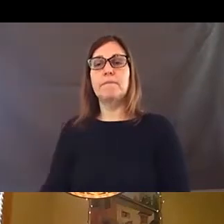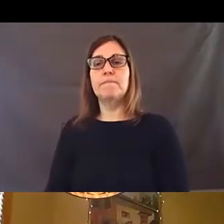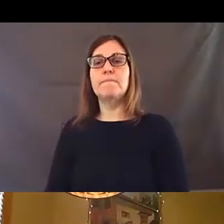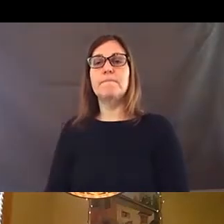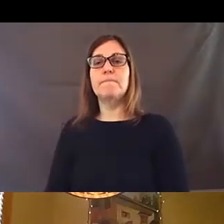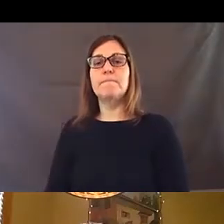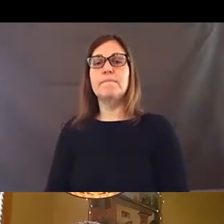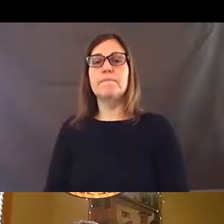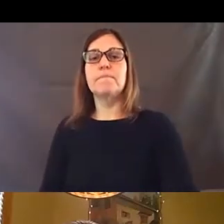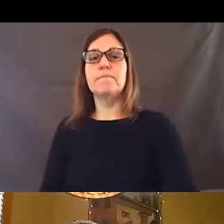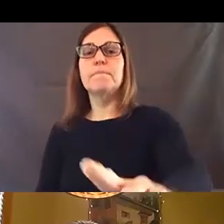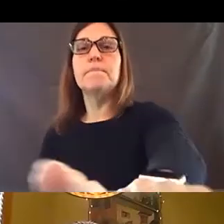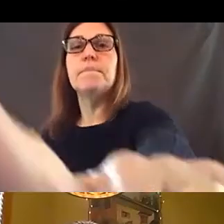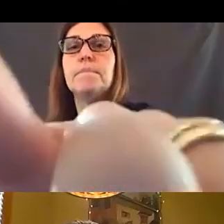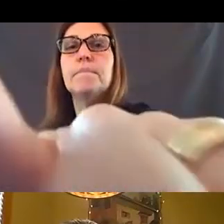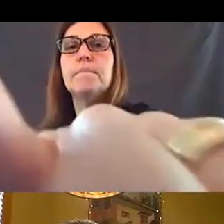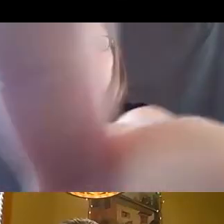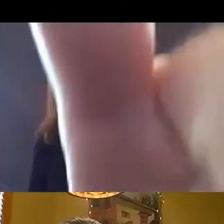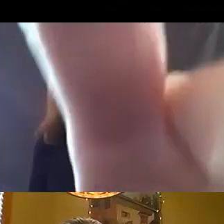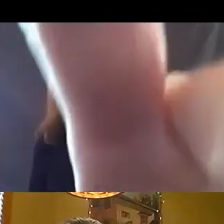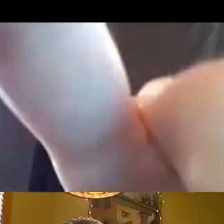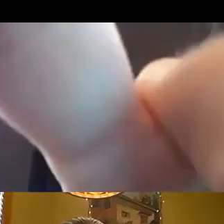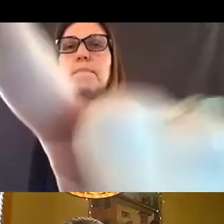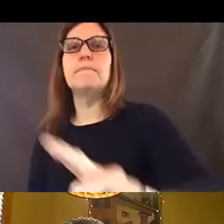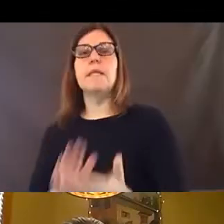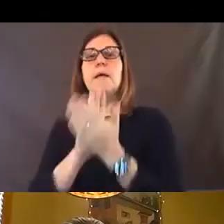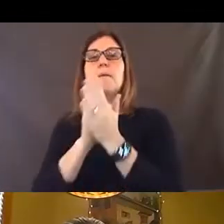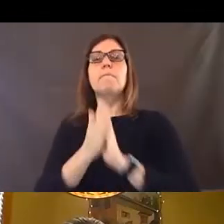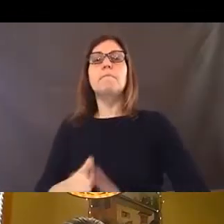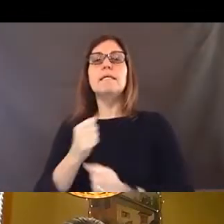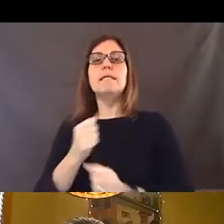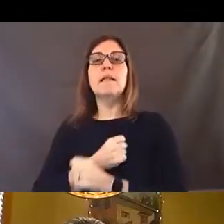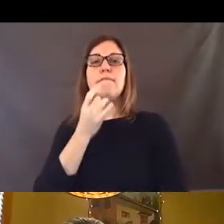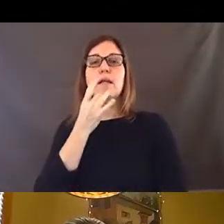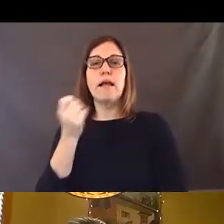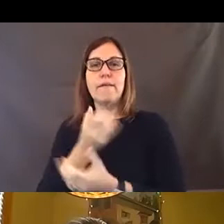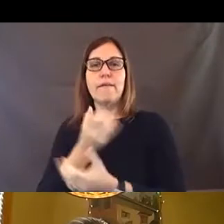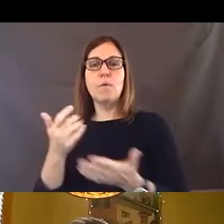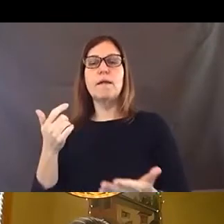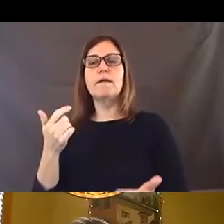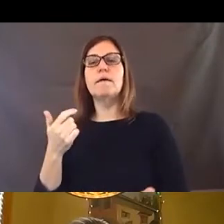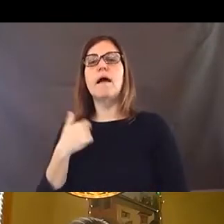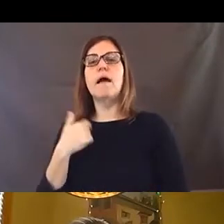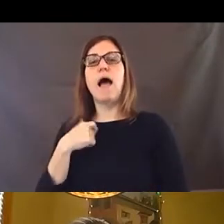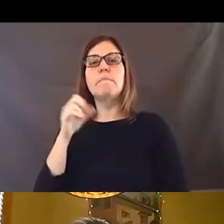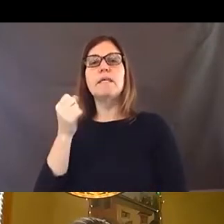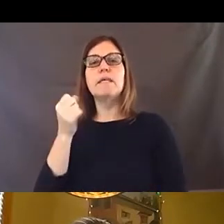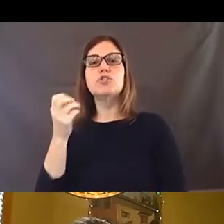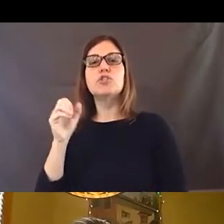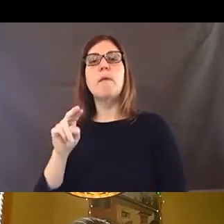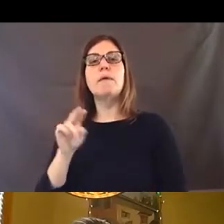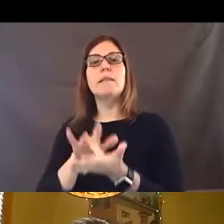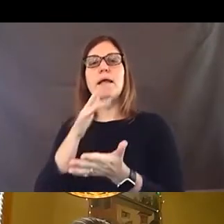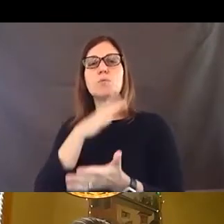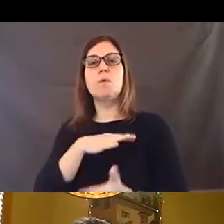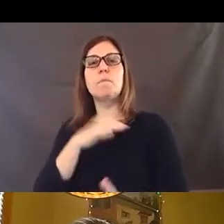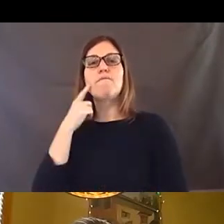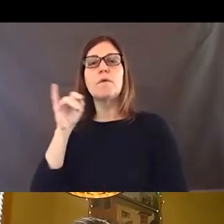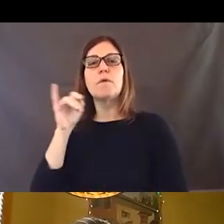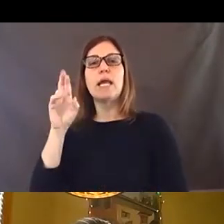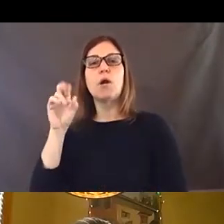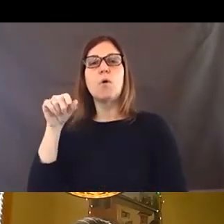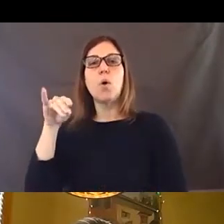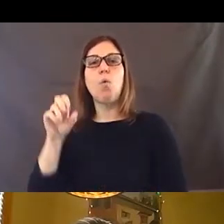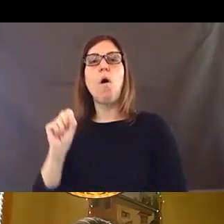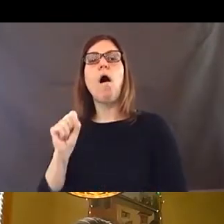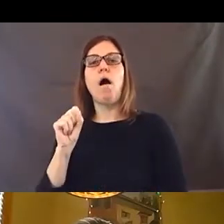Peace, love, and light, everyone. I am Shaman Pomai Chakmam Yahavahi, the shaman or medicine woman for the Iroquois Confederacy of Aboriginal